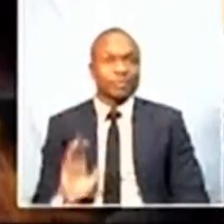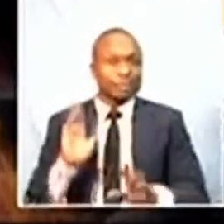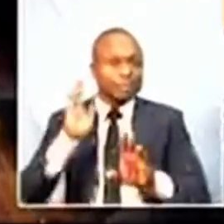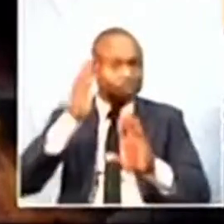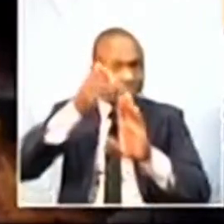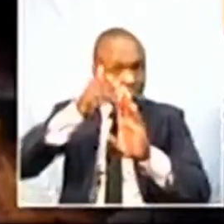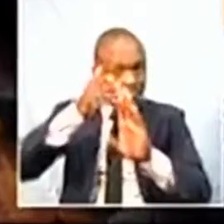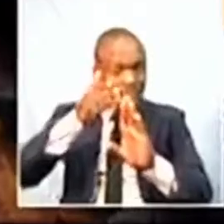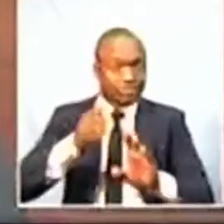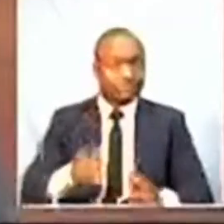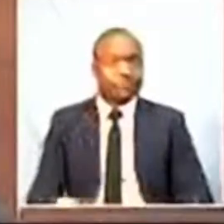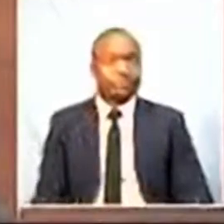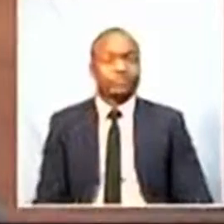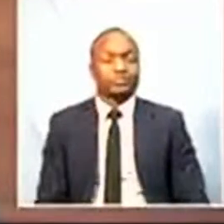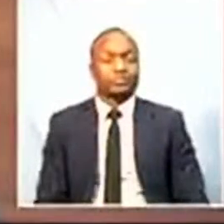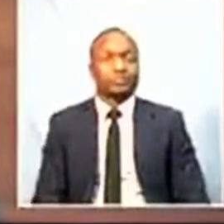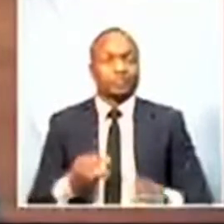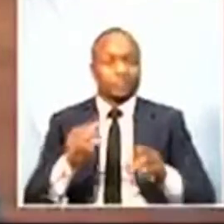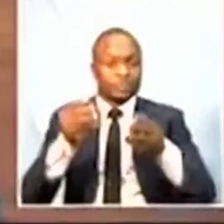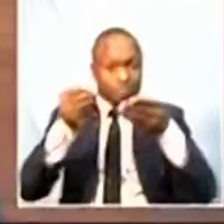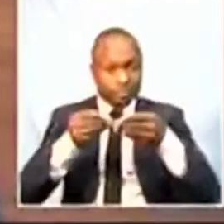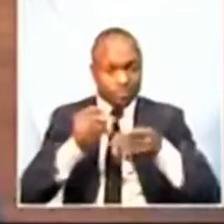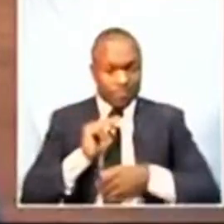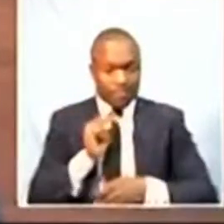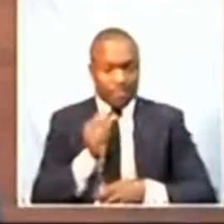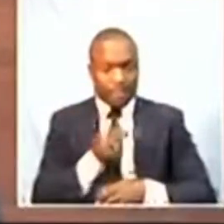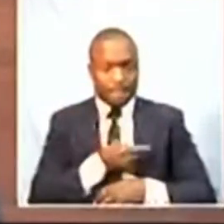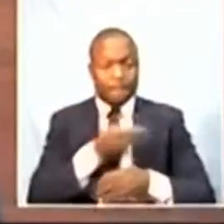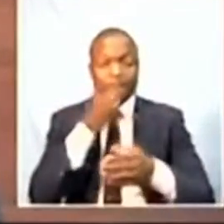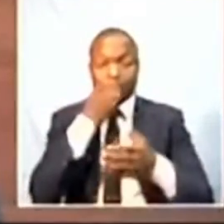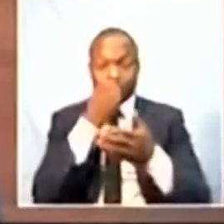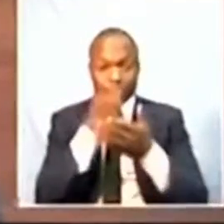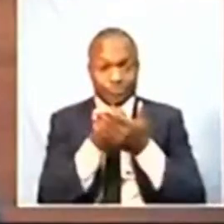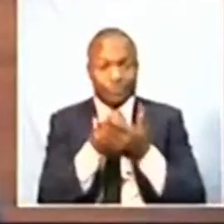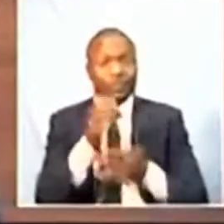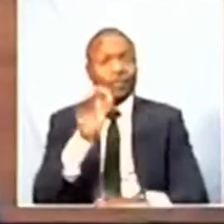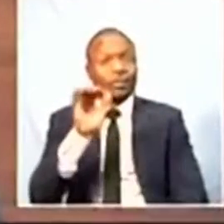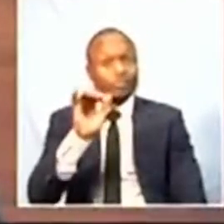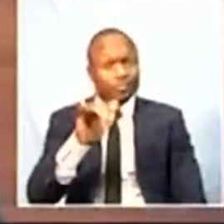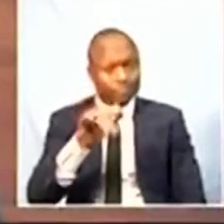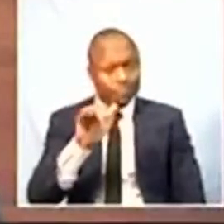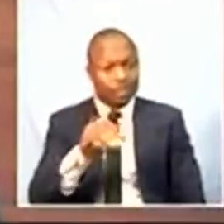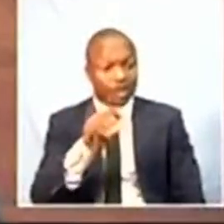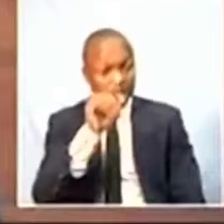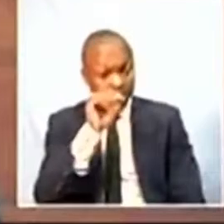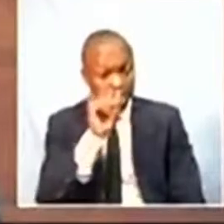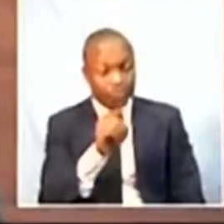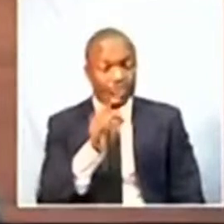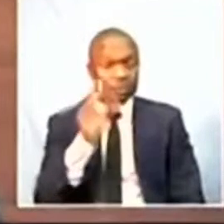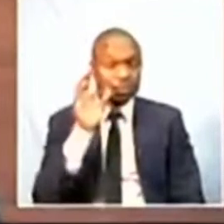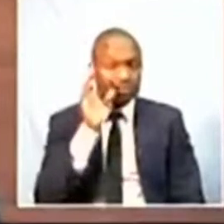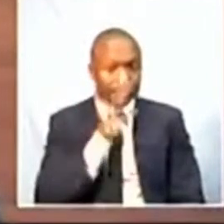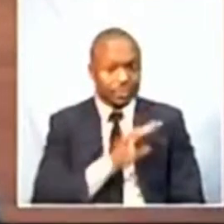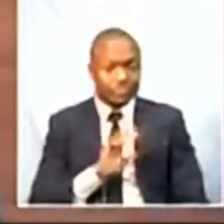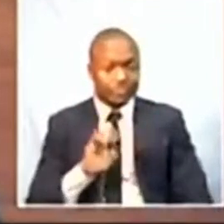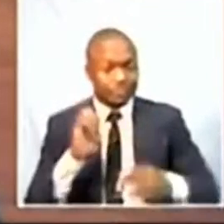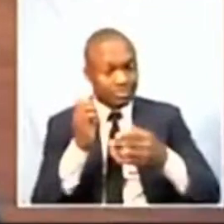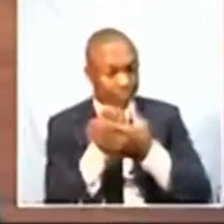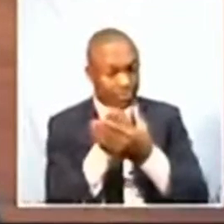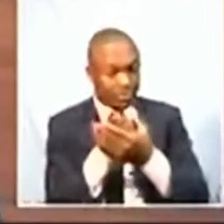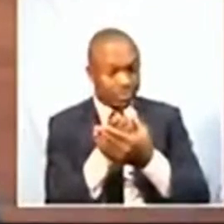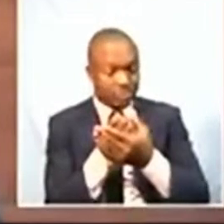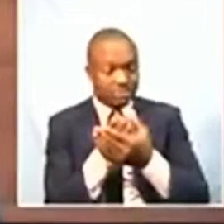categorically give us the evidence that yes, you had an engagement,